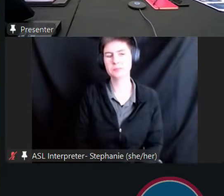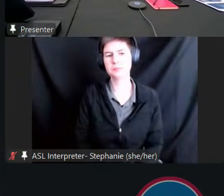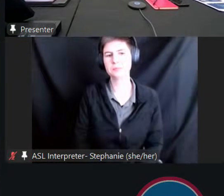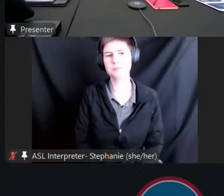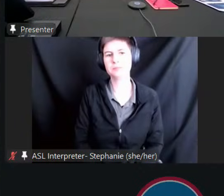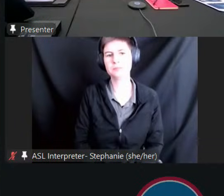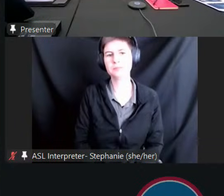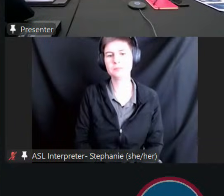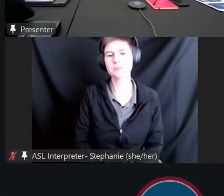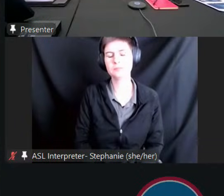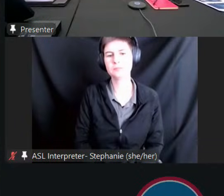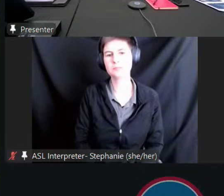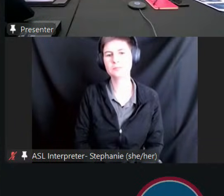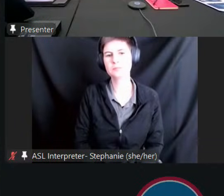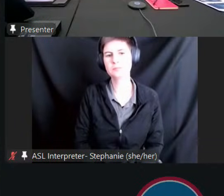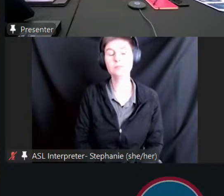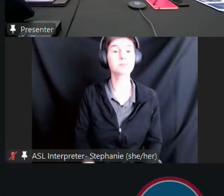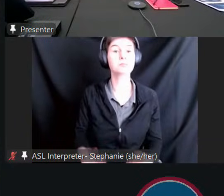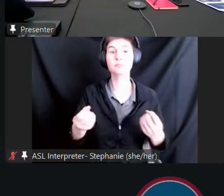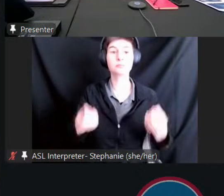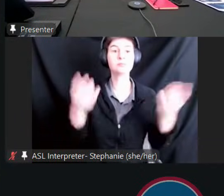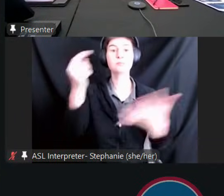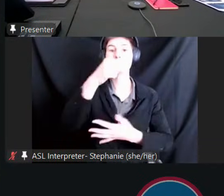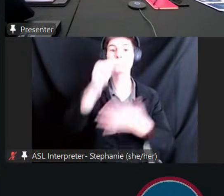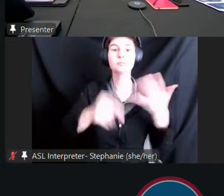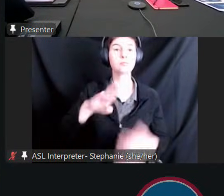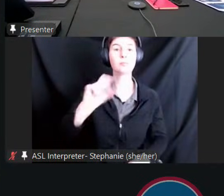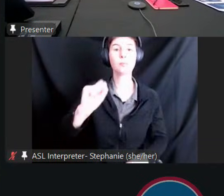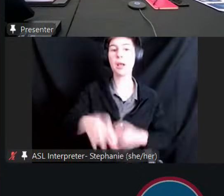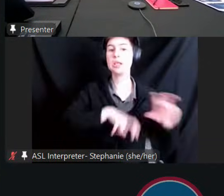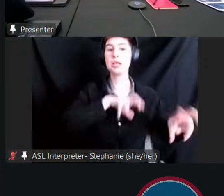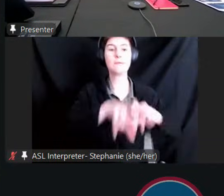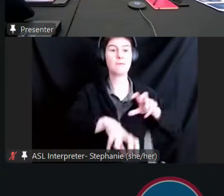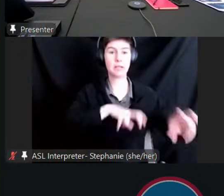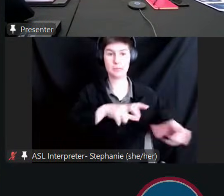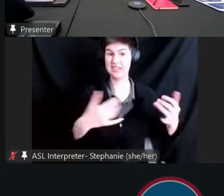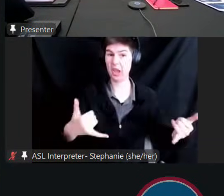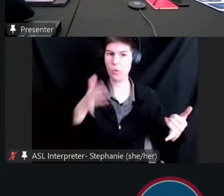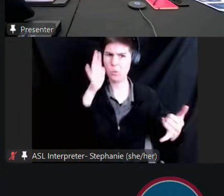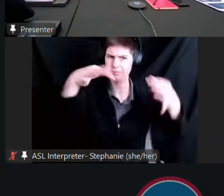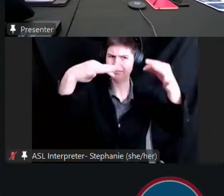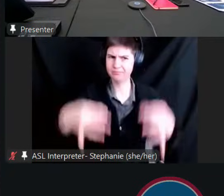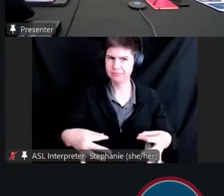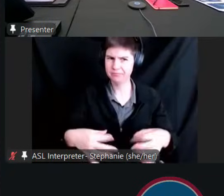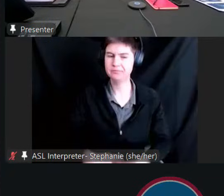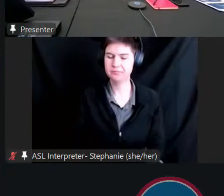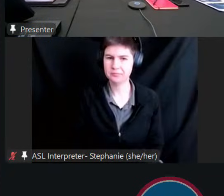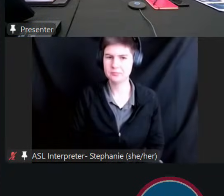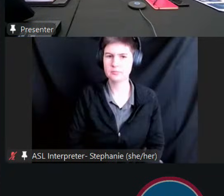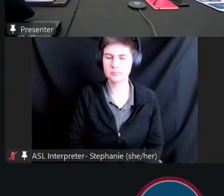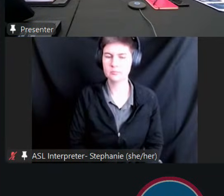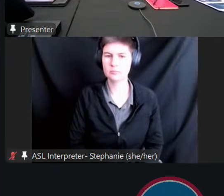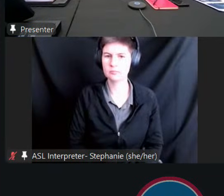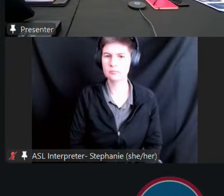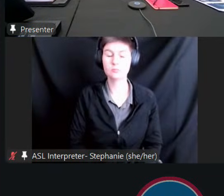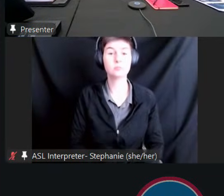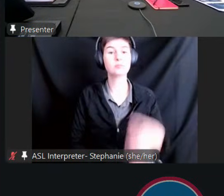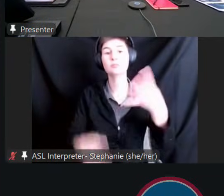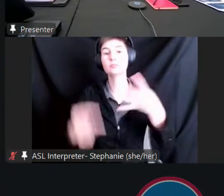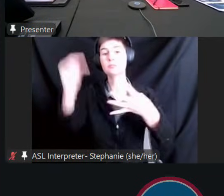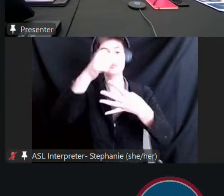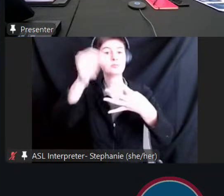So we'll go over the multiple bus investments underway. They're basically in 4 different